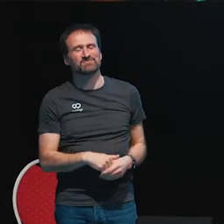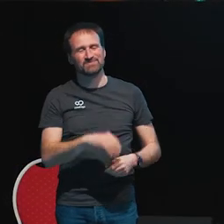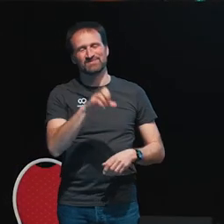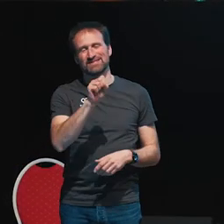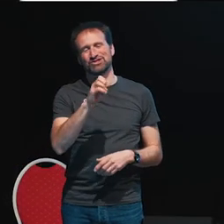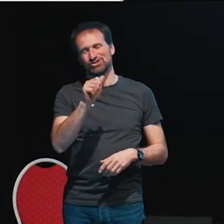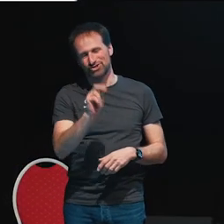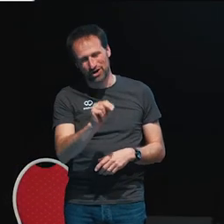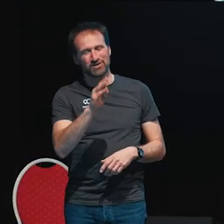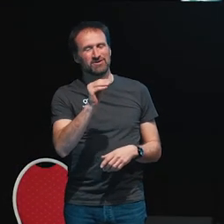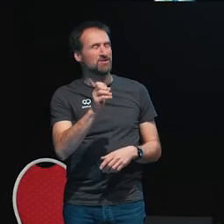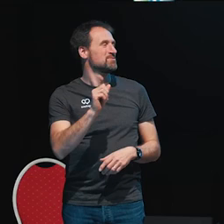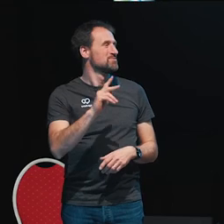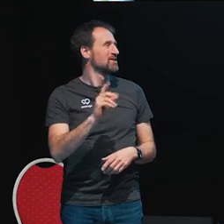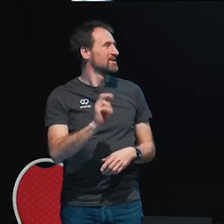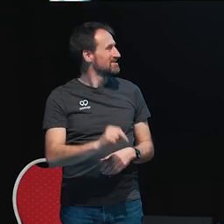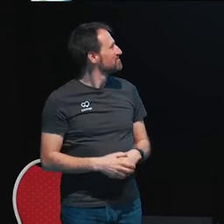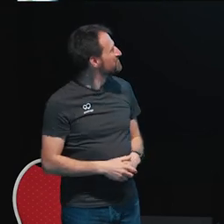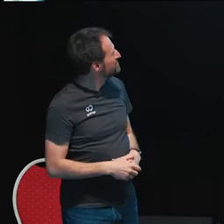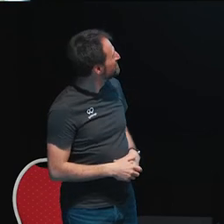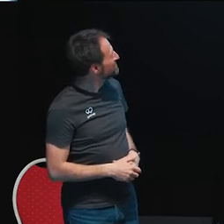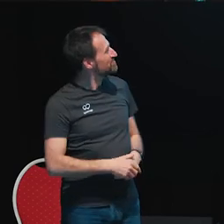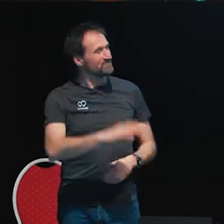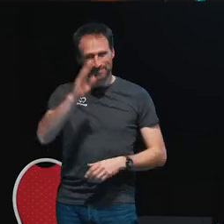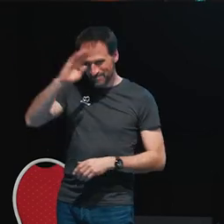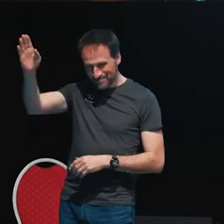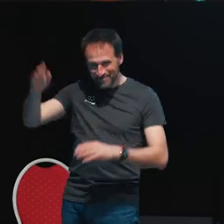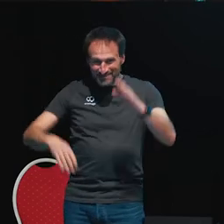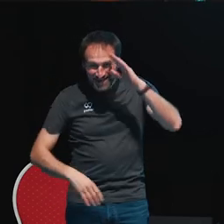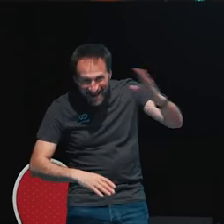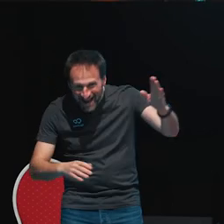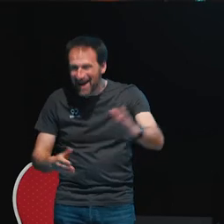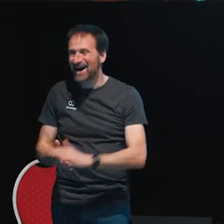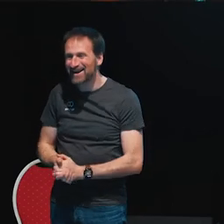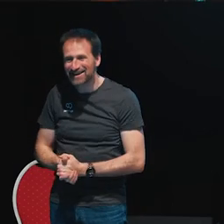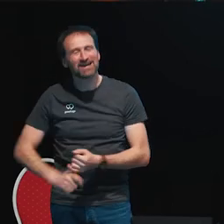What's up? Test 1, 2, 3. Hello. Hi.